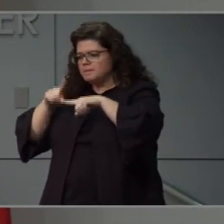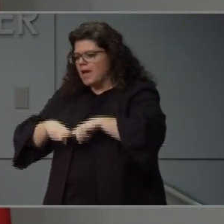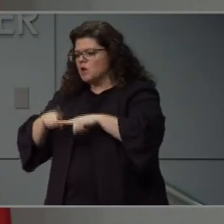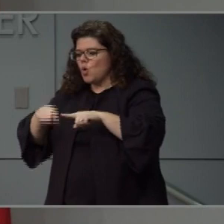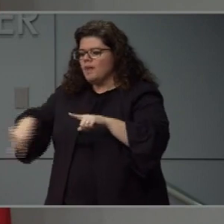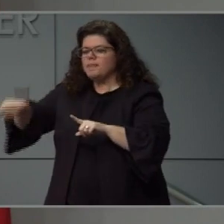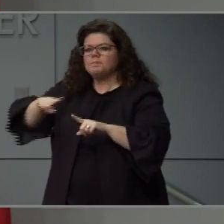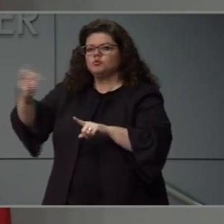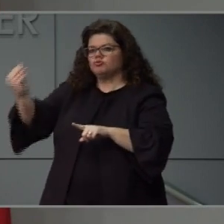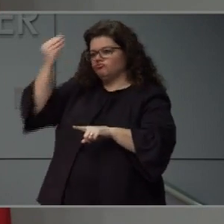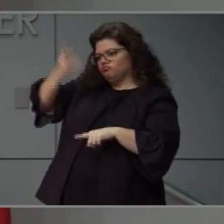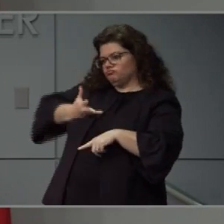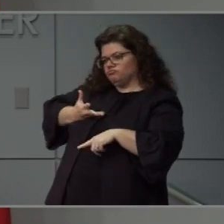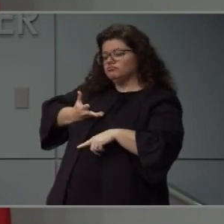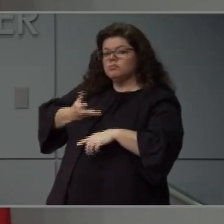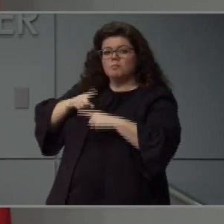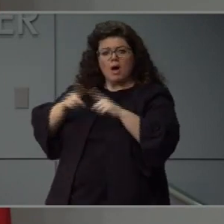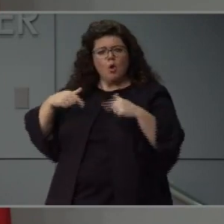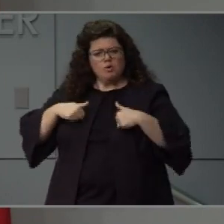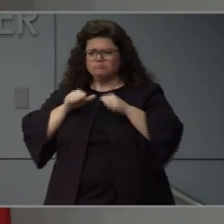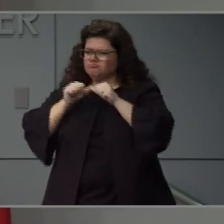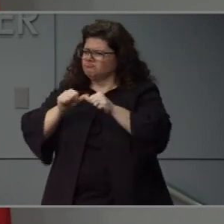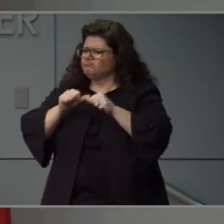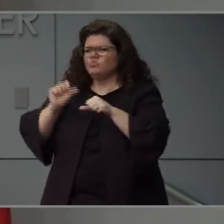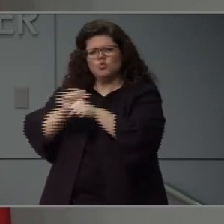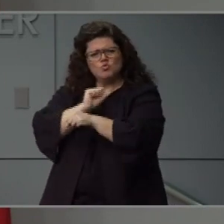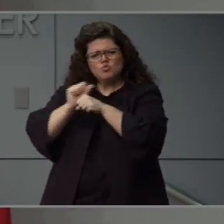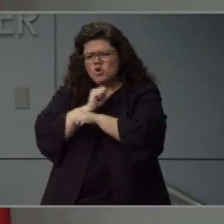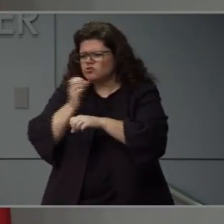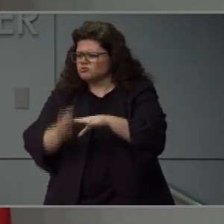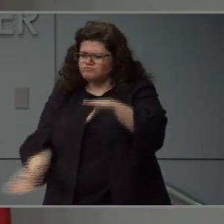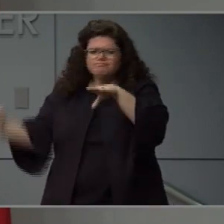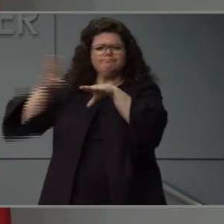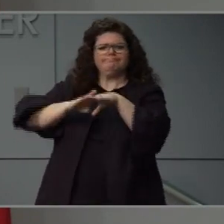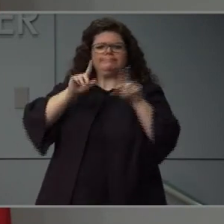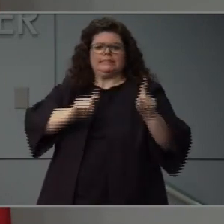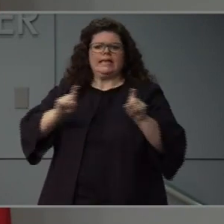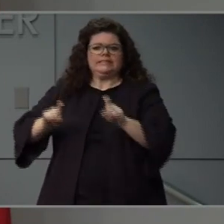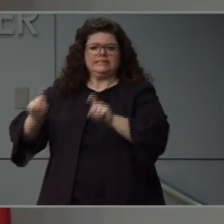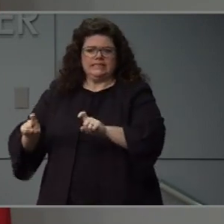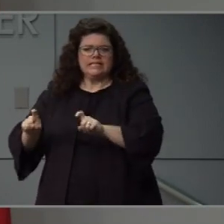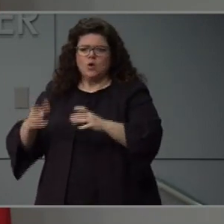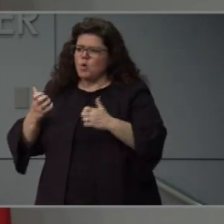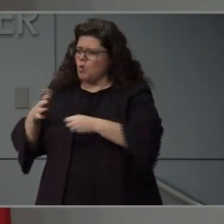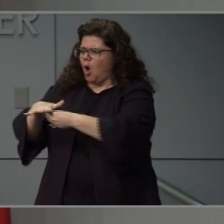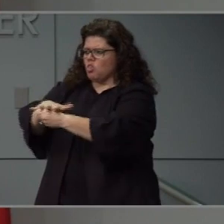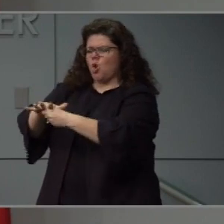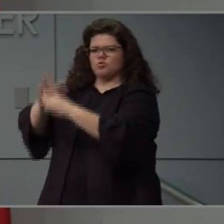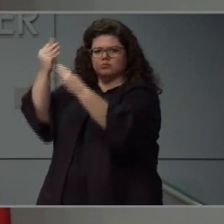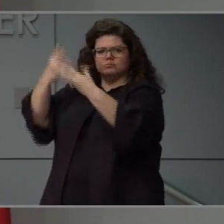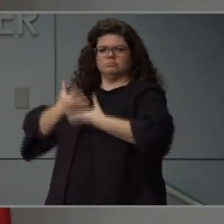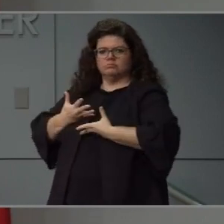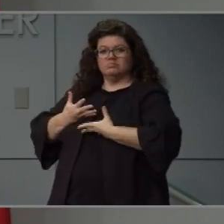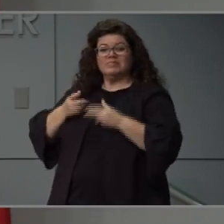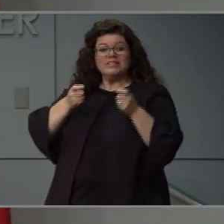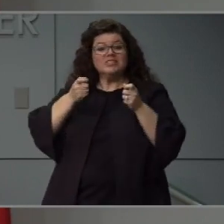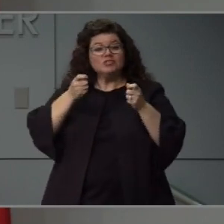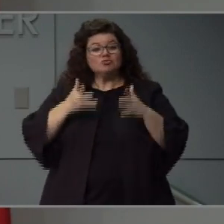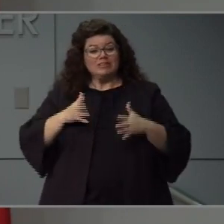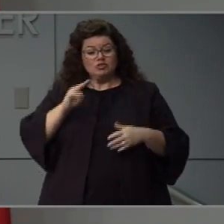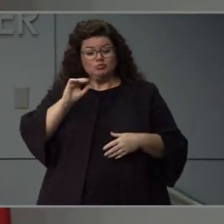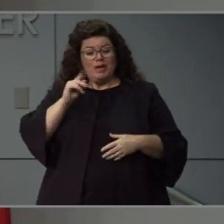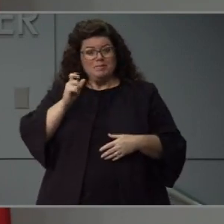that's going to be the ongoing work to continue to ramp that up. We will rely on our local partners. That's Director Sprayberry was